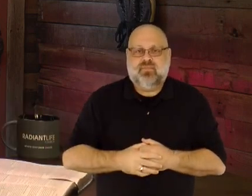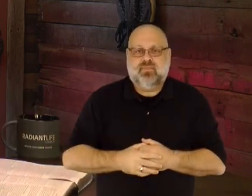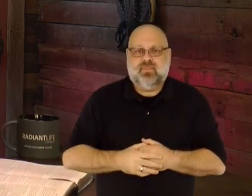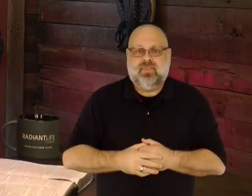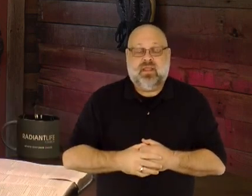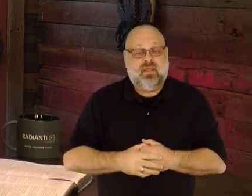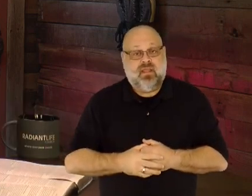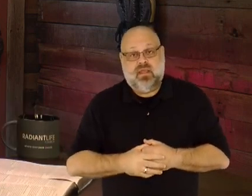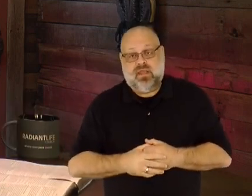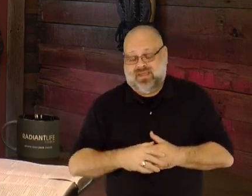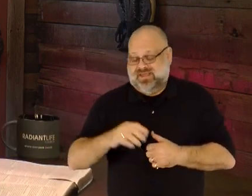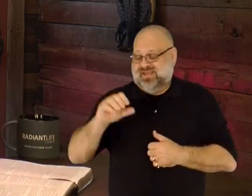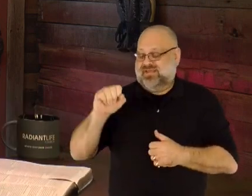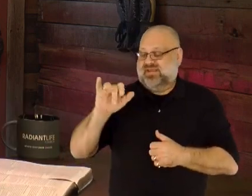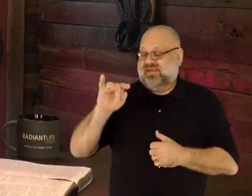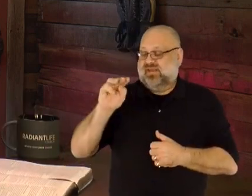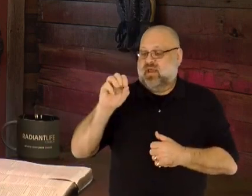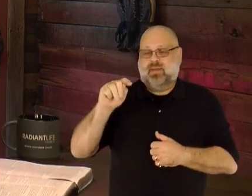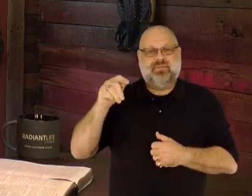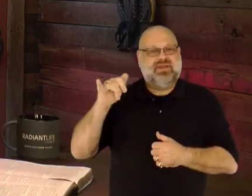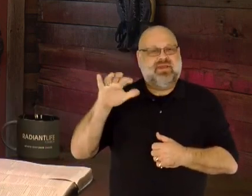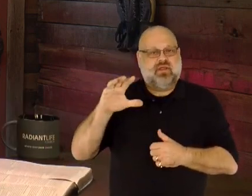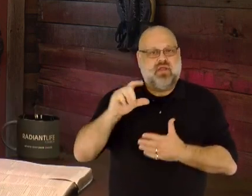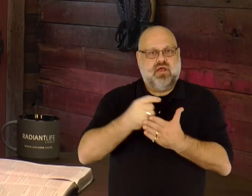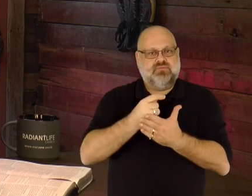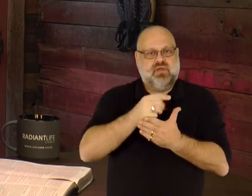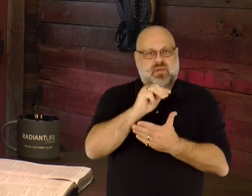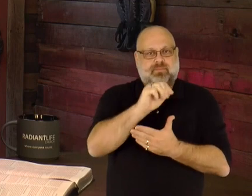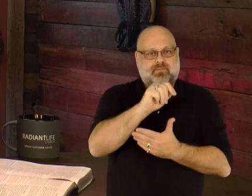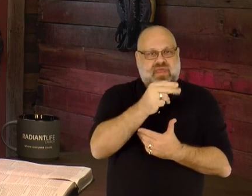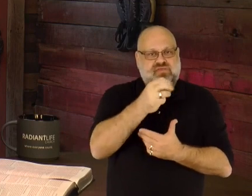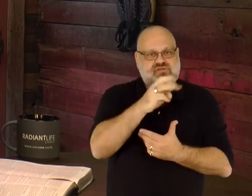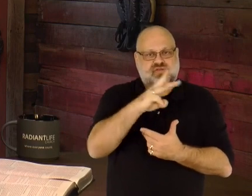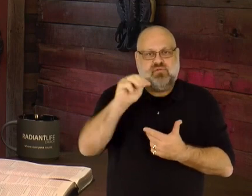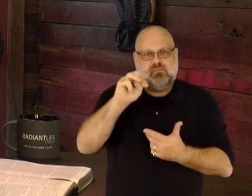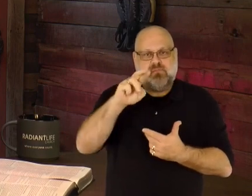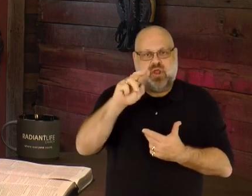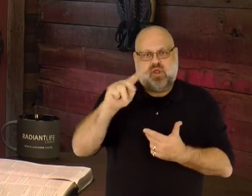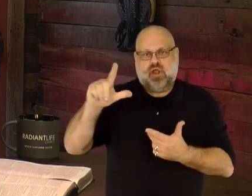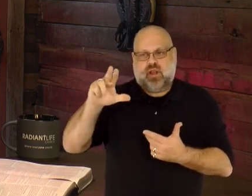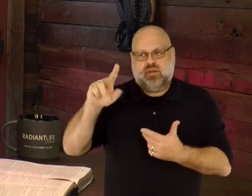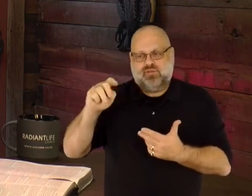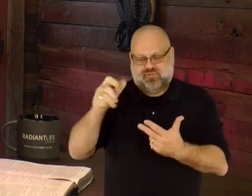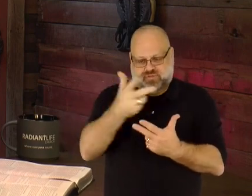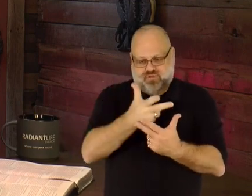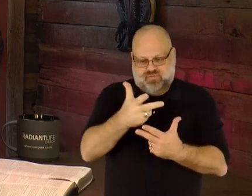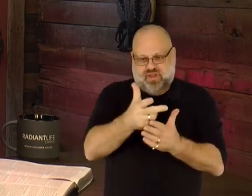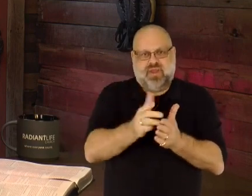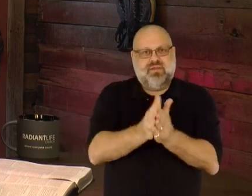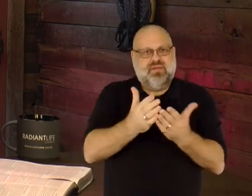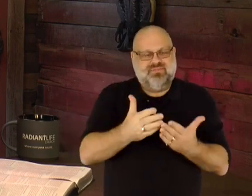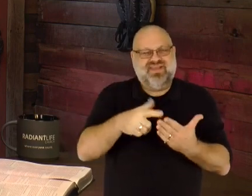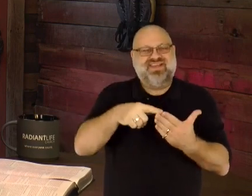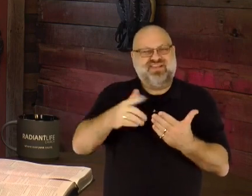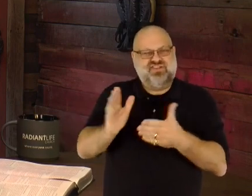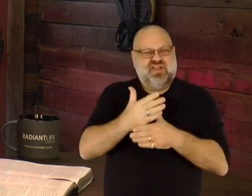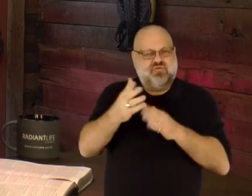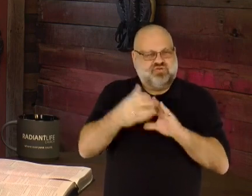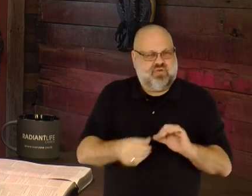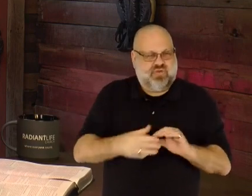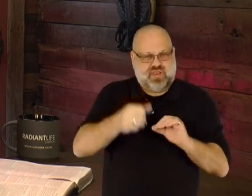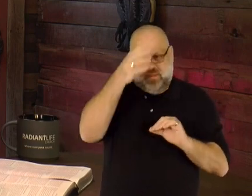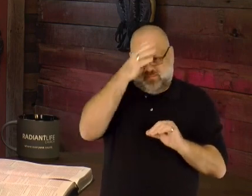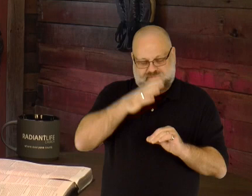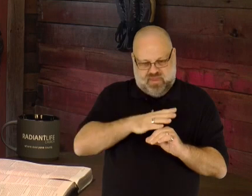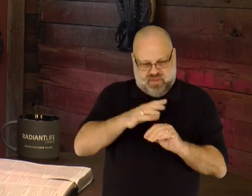The Synoptic Gospels, Matthew, Mark, and Luke, all share the story of the man who has commonly become known as the rich